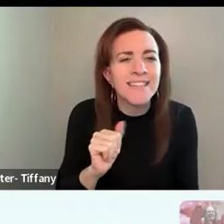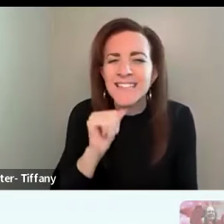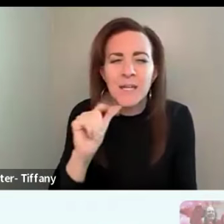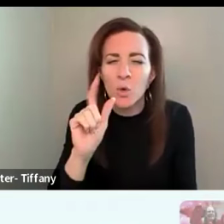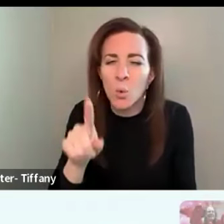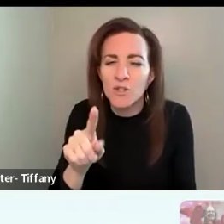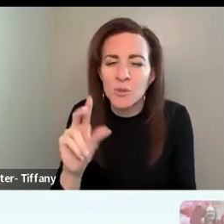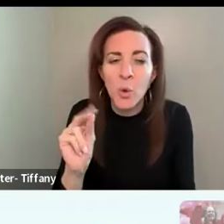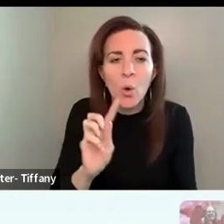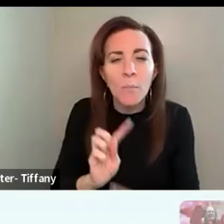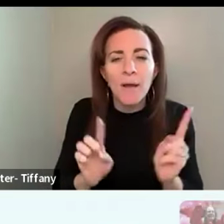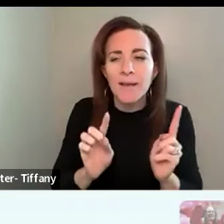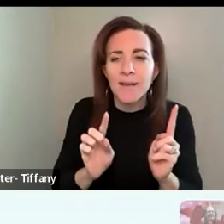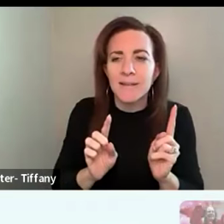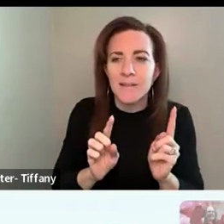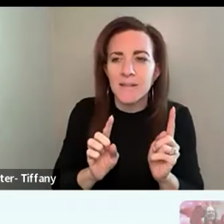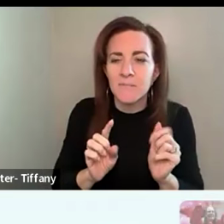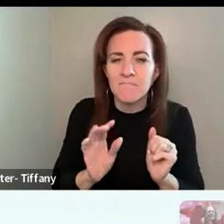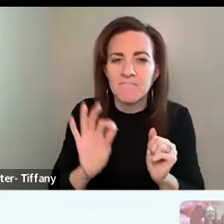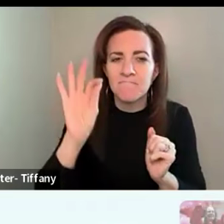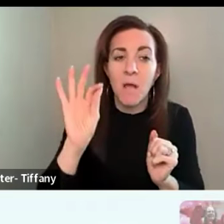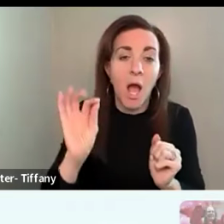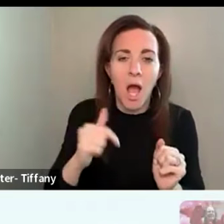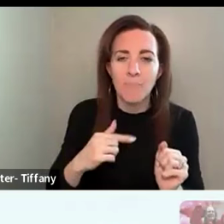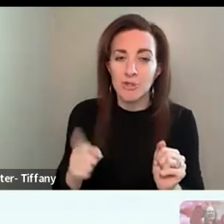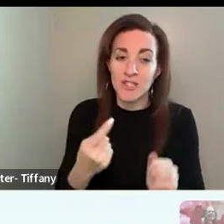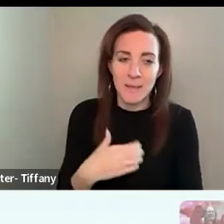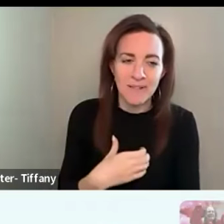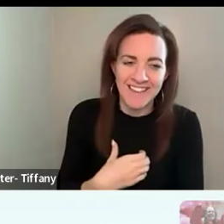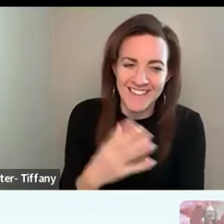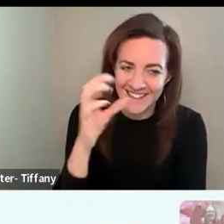a question, but just I guess I'm just complaining. But